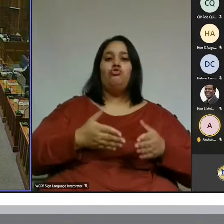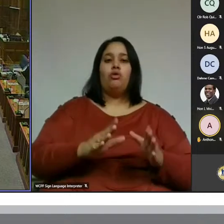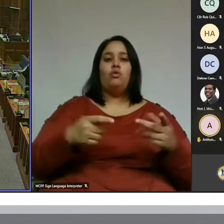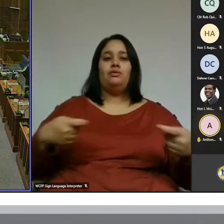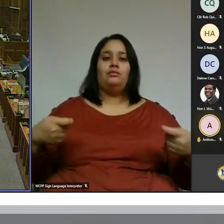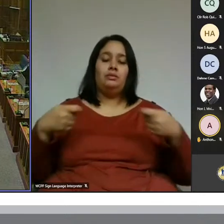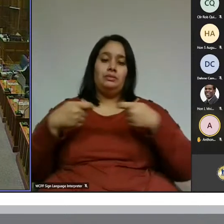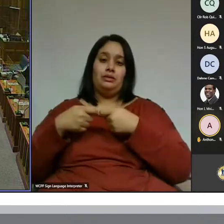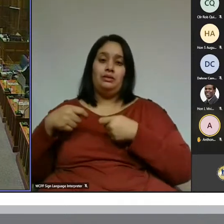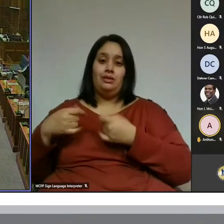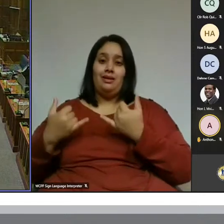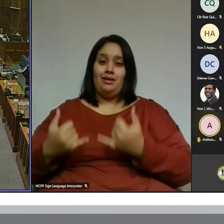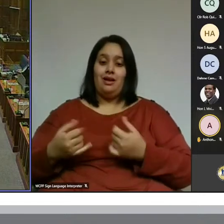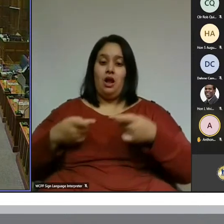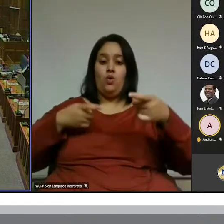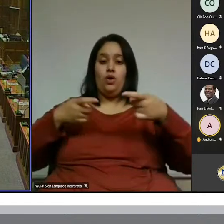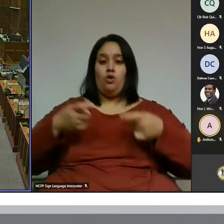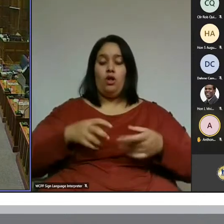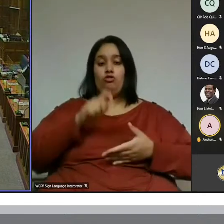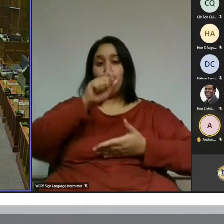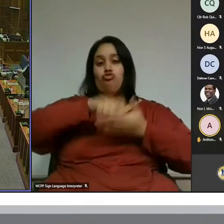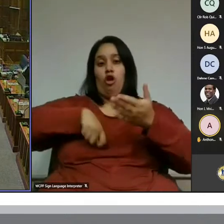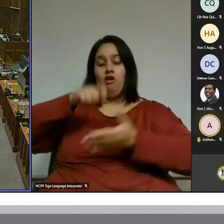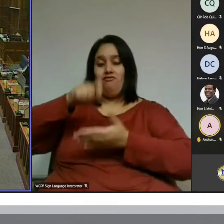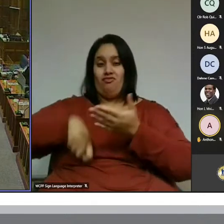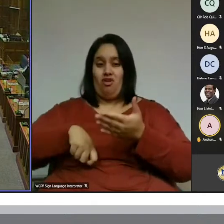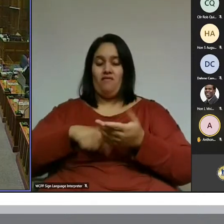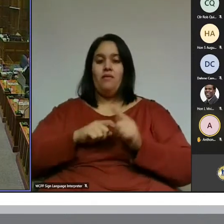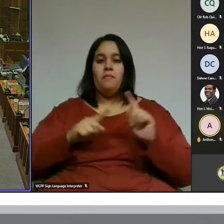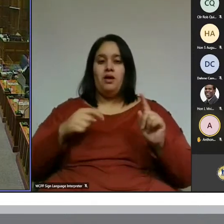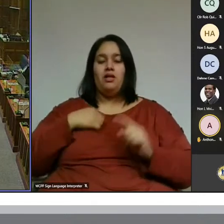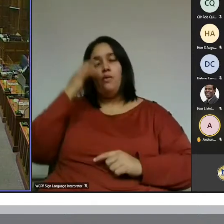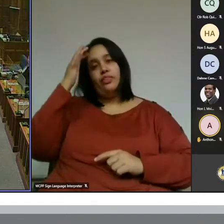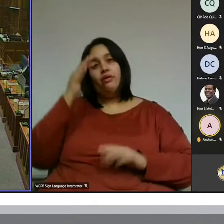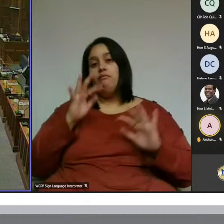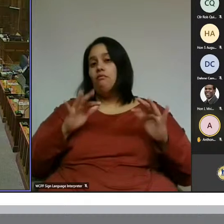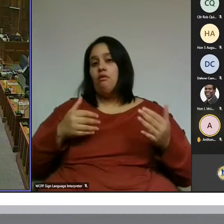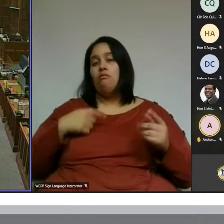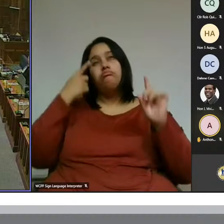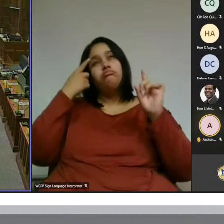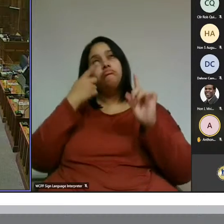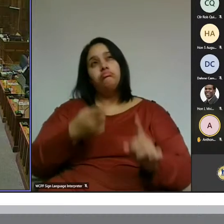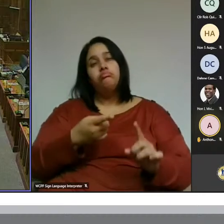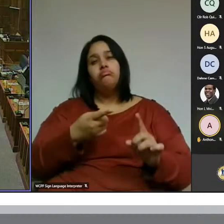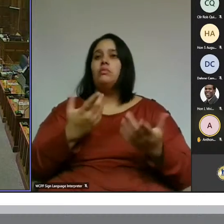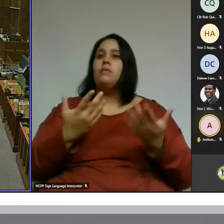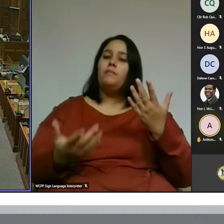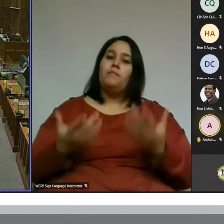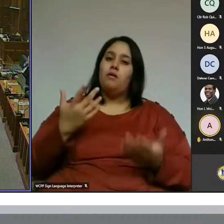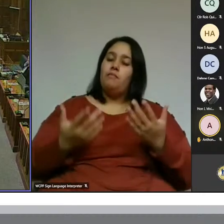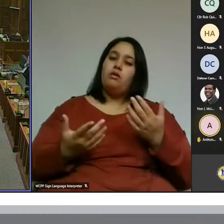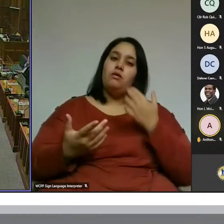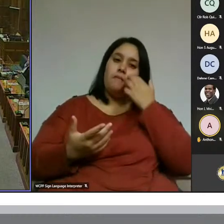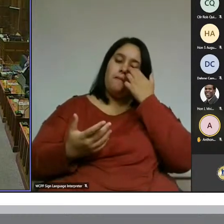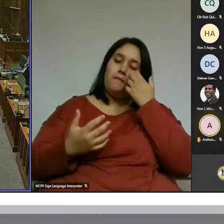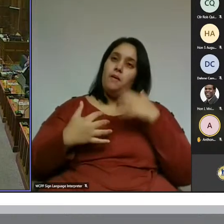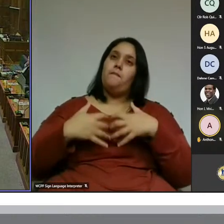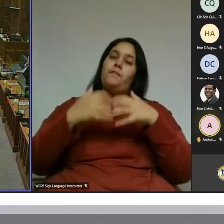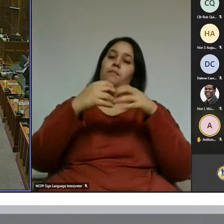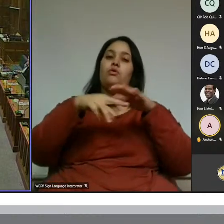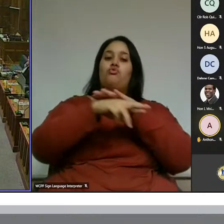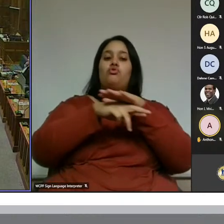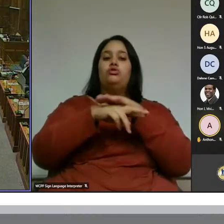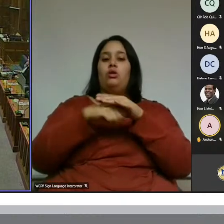At the moment the regulations are in draft, but our thinking is towards a sliding scale where regional